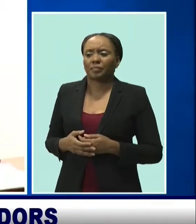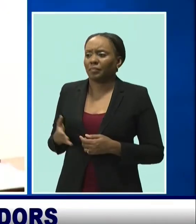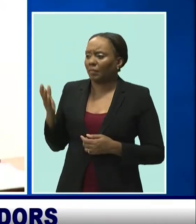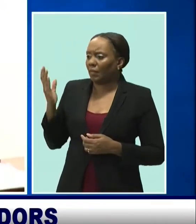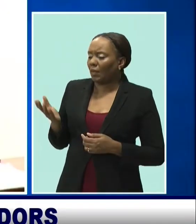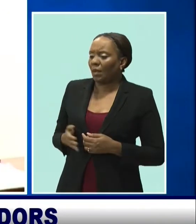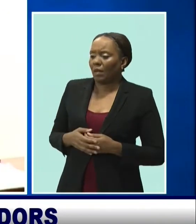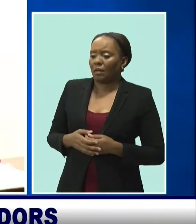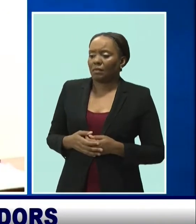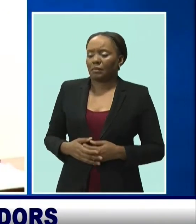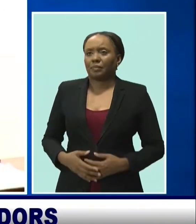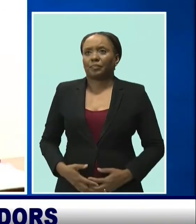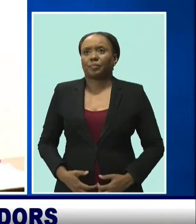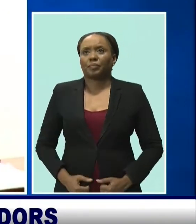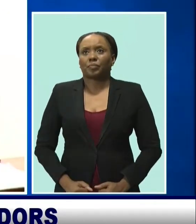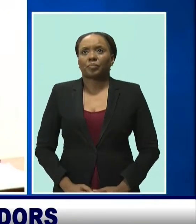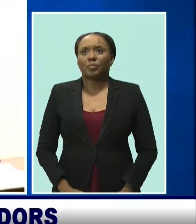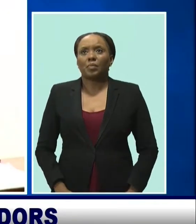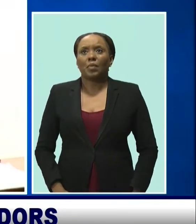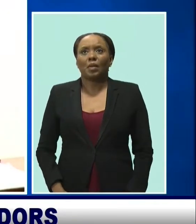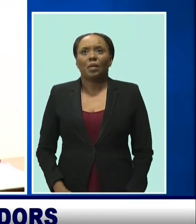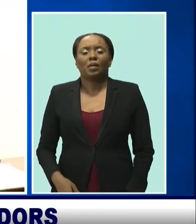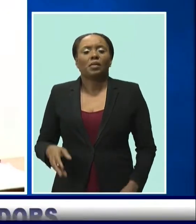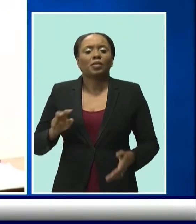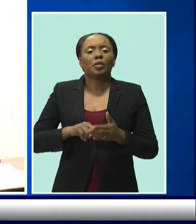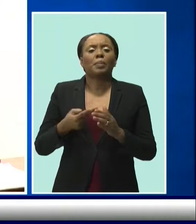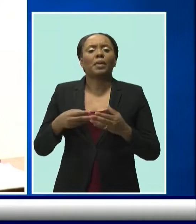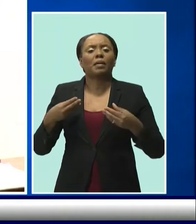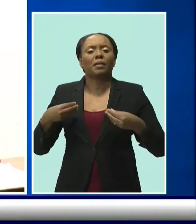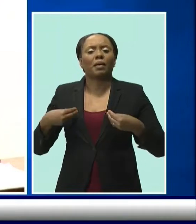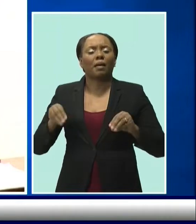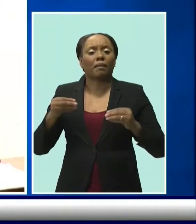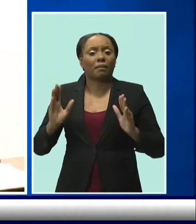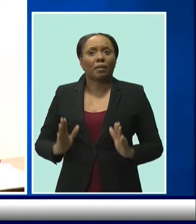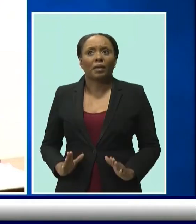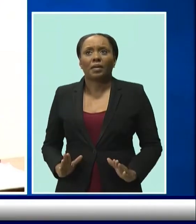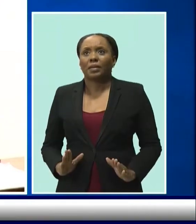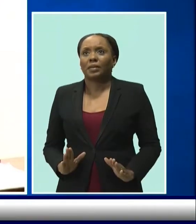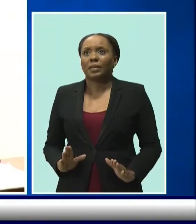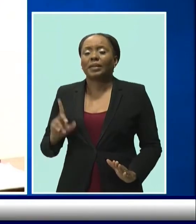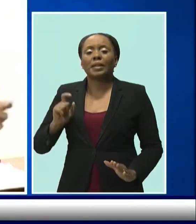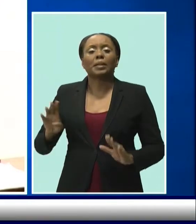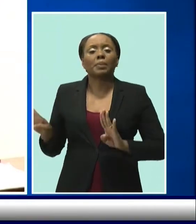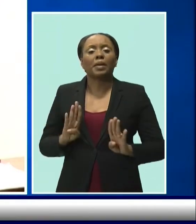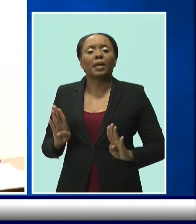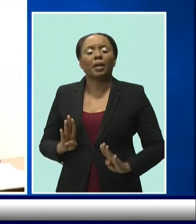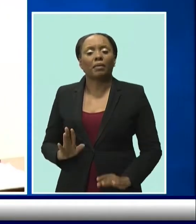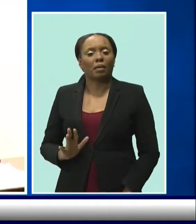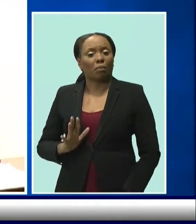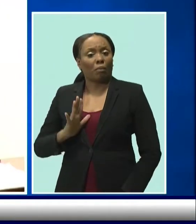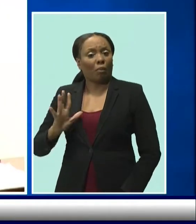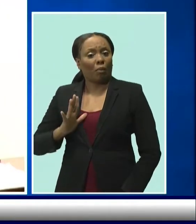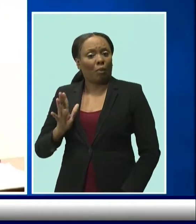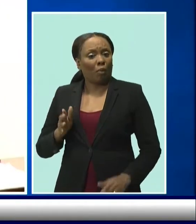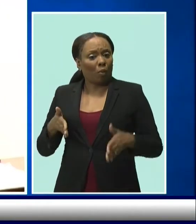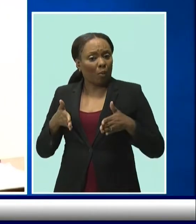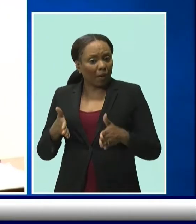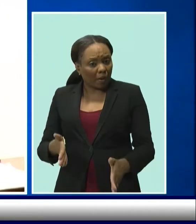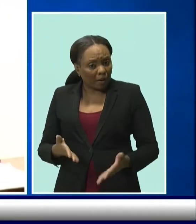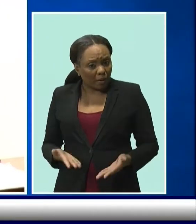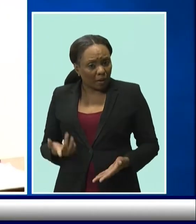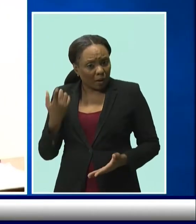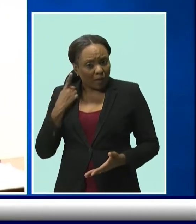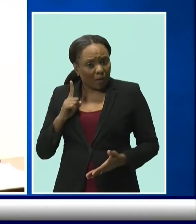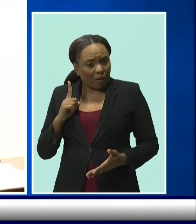vendor would have to behave in a specific manner in order to become suitable to be included or embraced within the